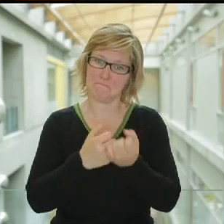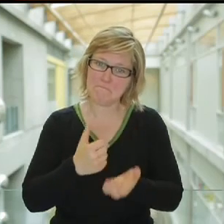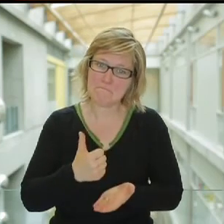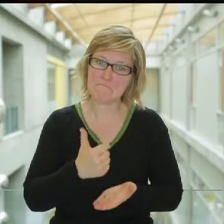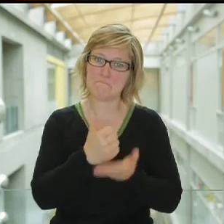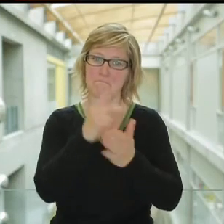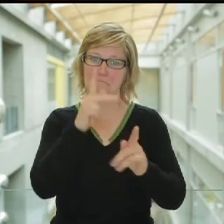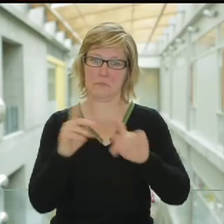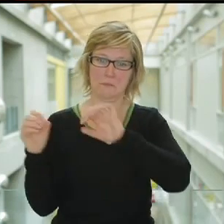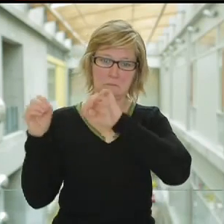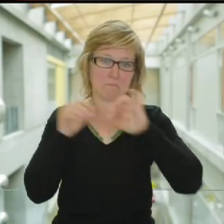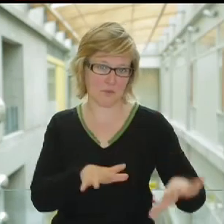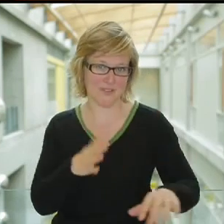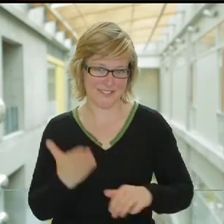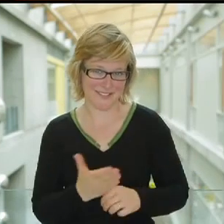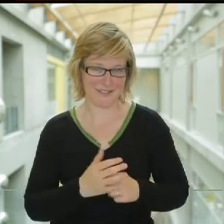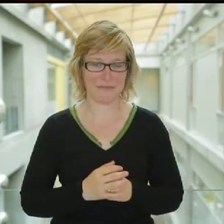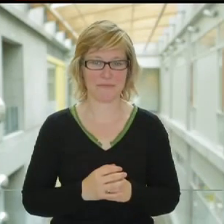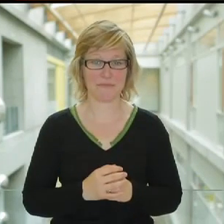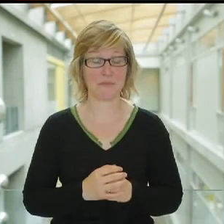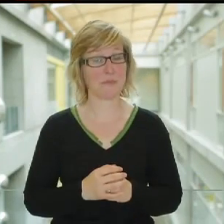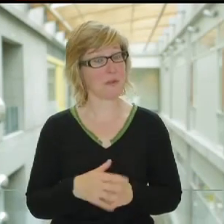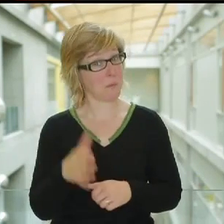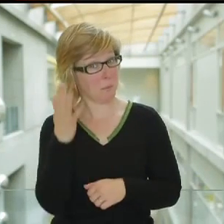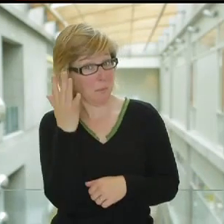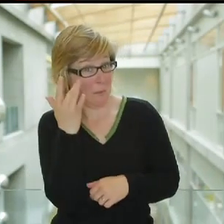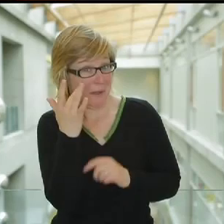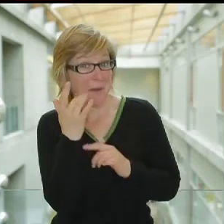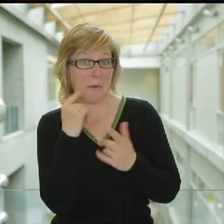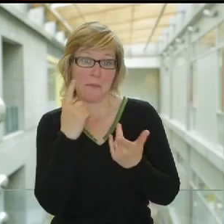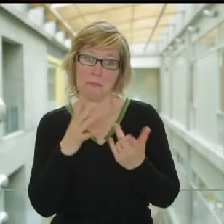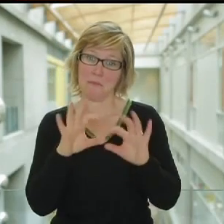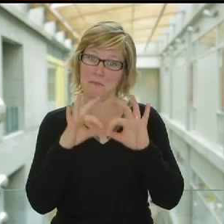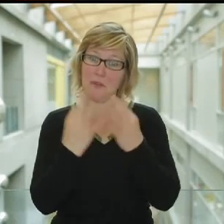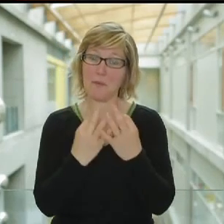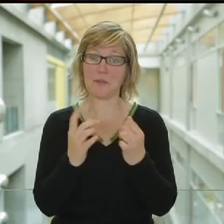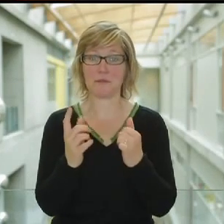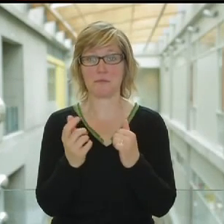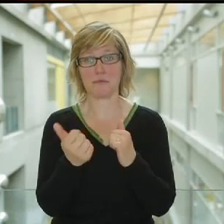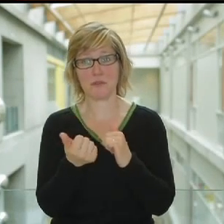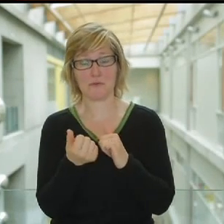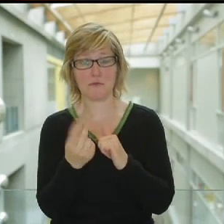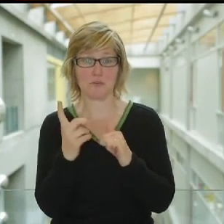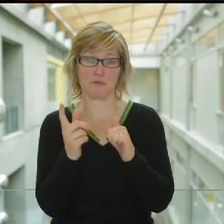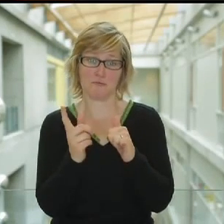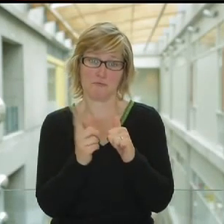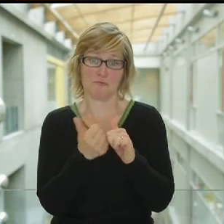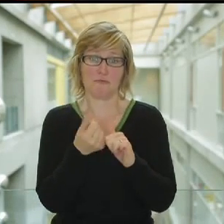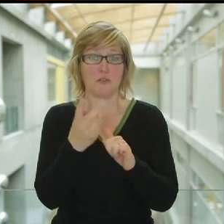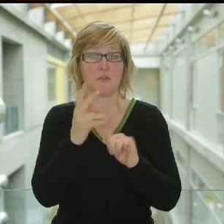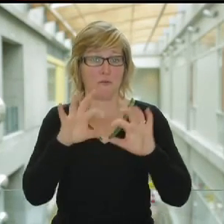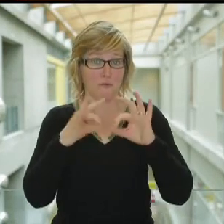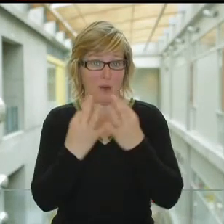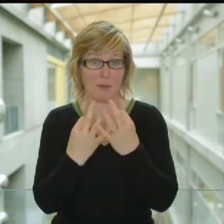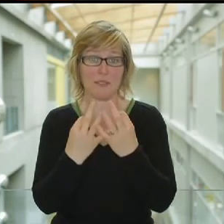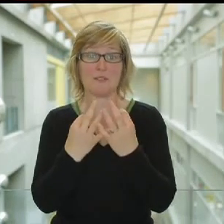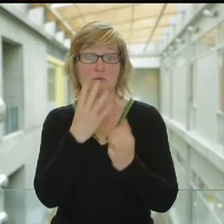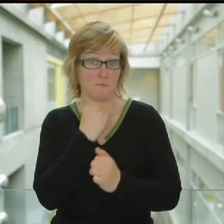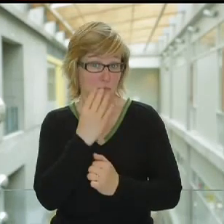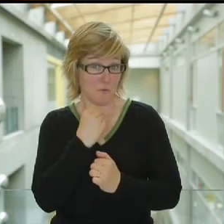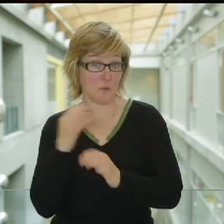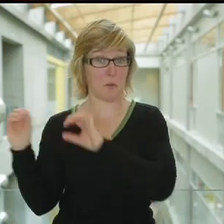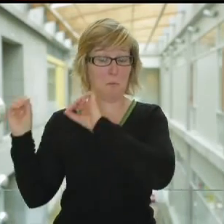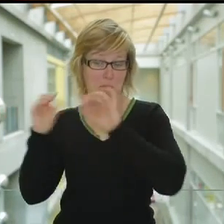were one of the first Jewish families in Canada, having settled back in what's now Ontario in